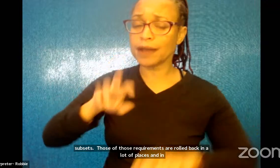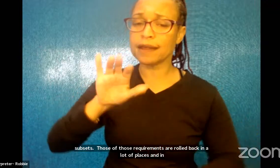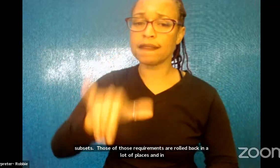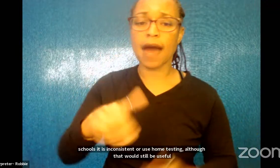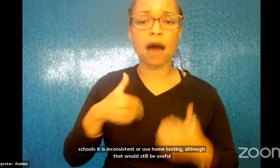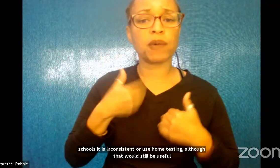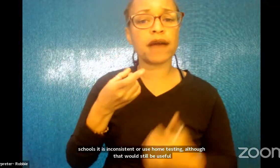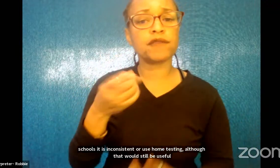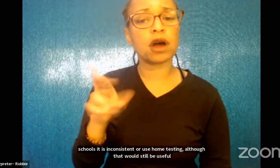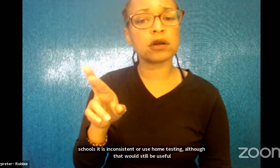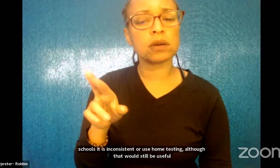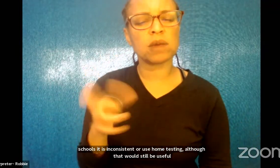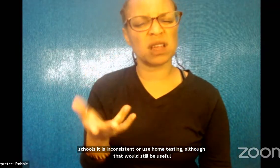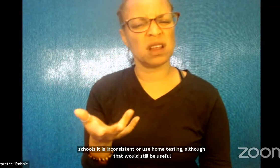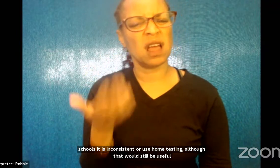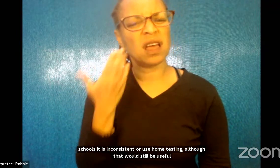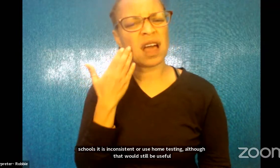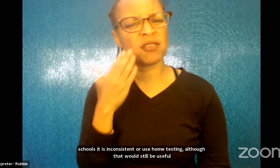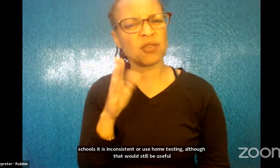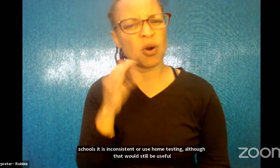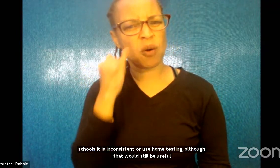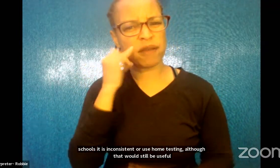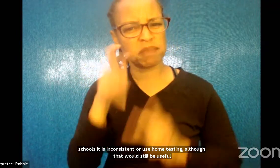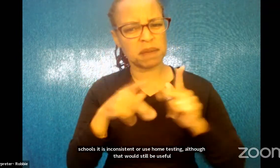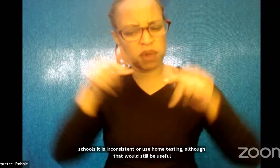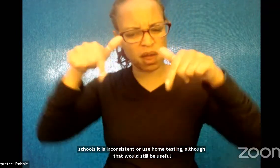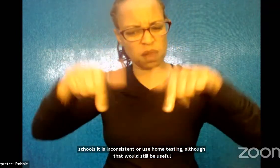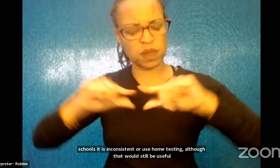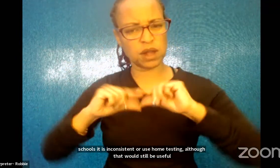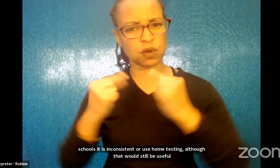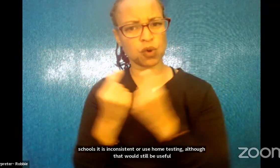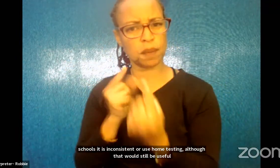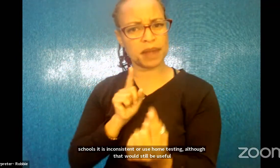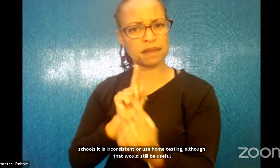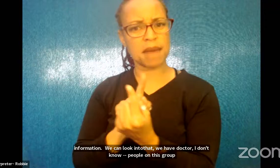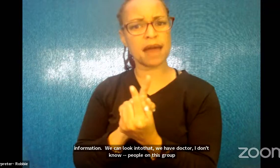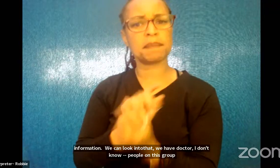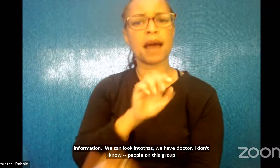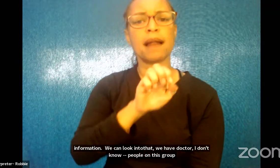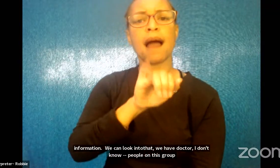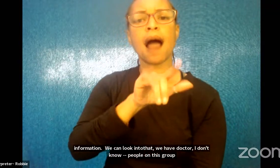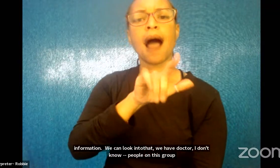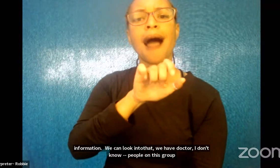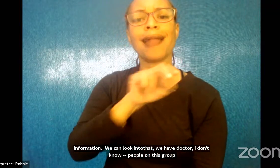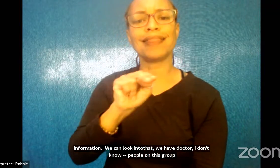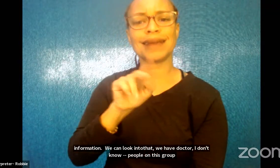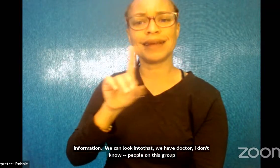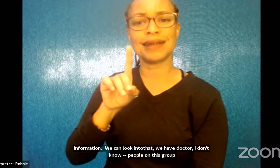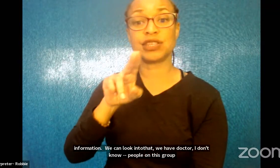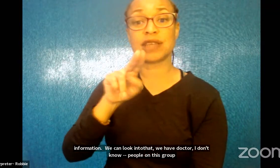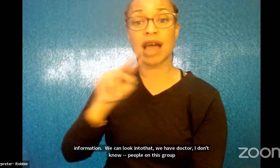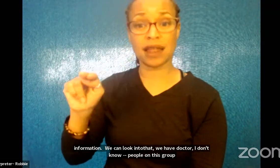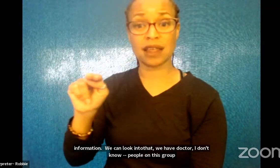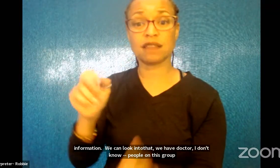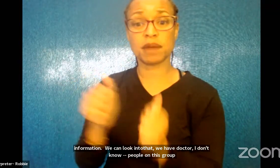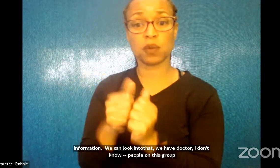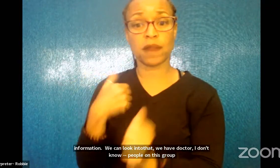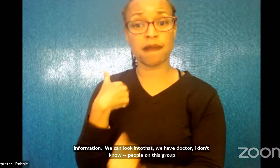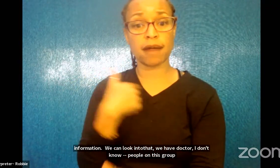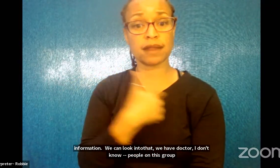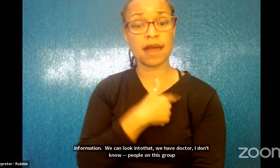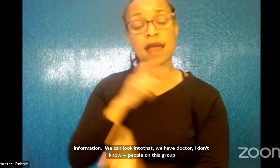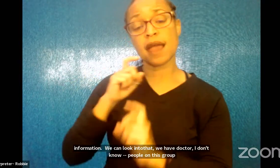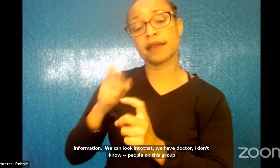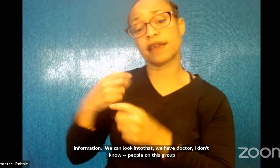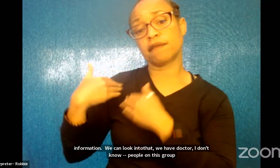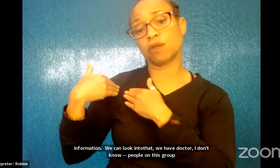don't know if people in this group have met her yet, but Eileen Dunn has been with us for several months and has actually been tasked with sort of overhauling